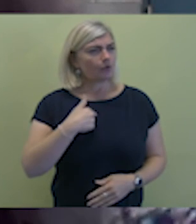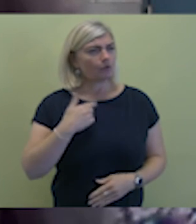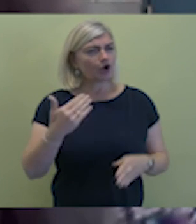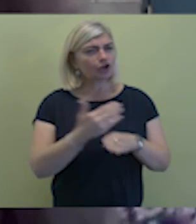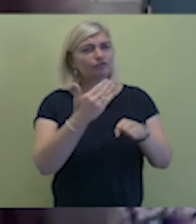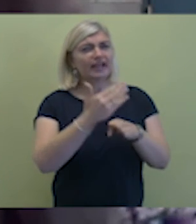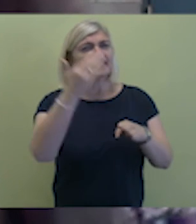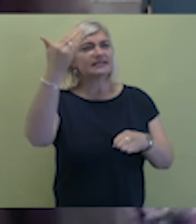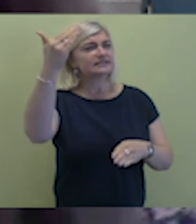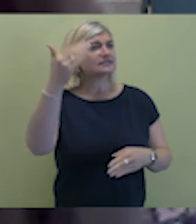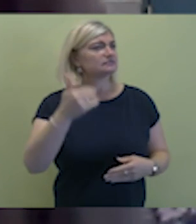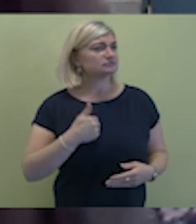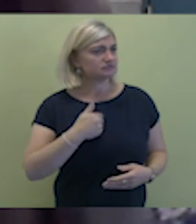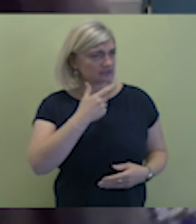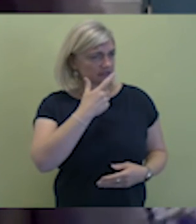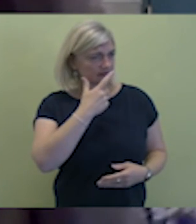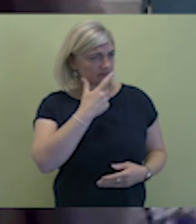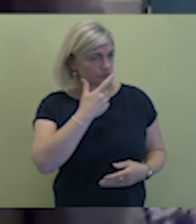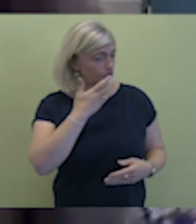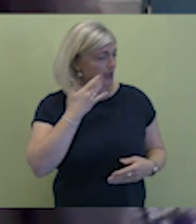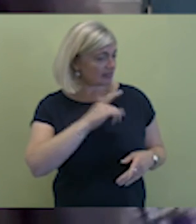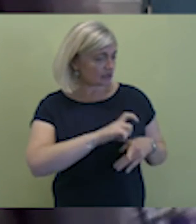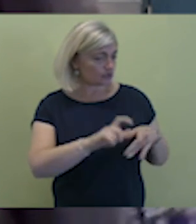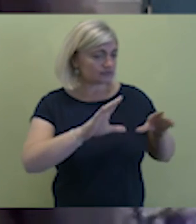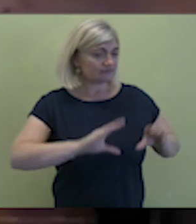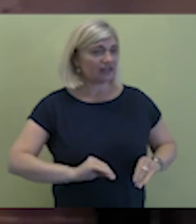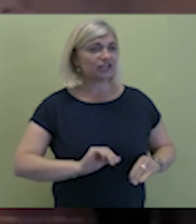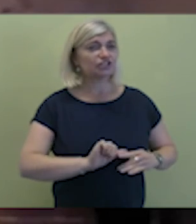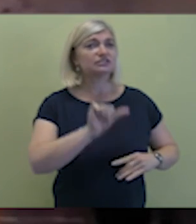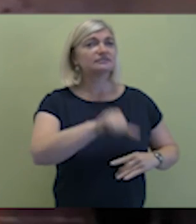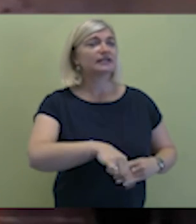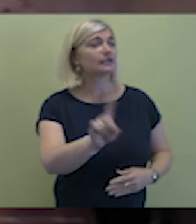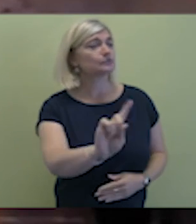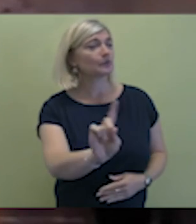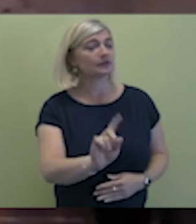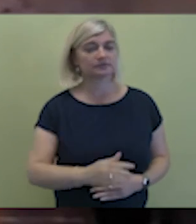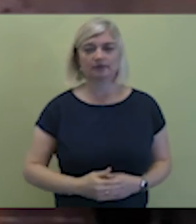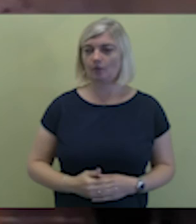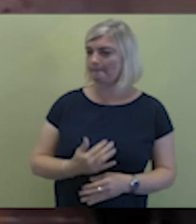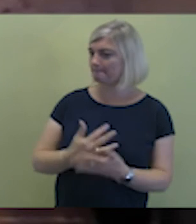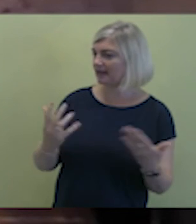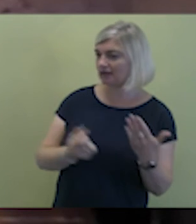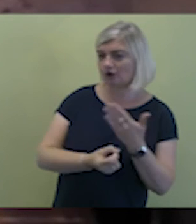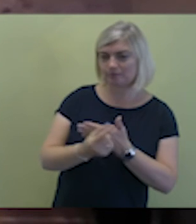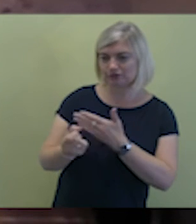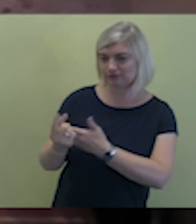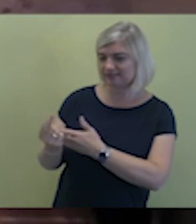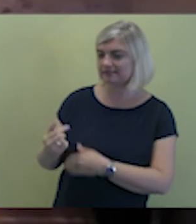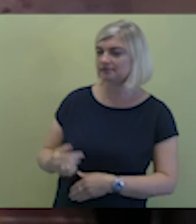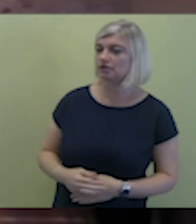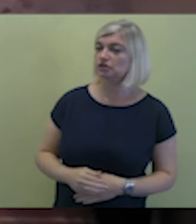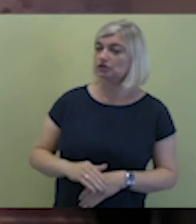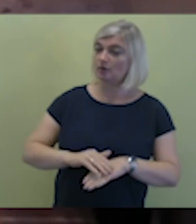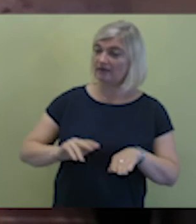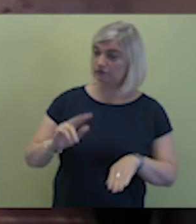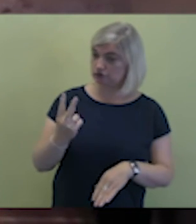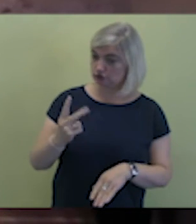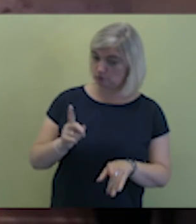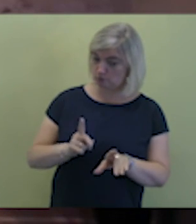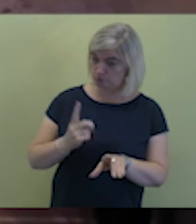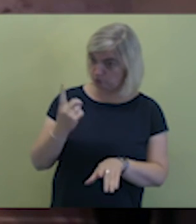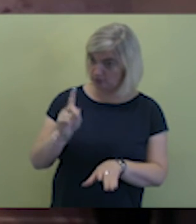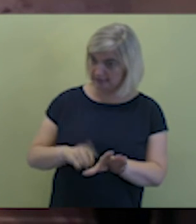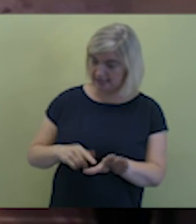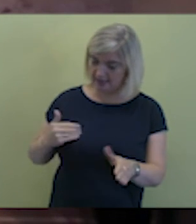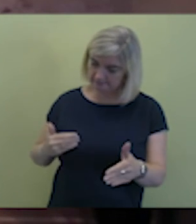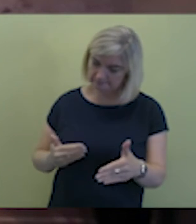education opportunities can these courses lead on to? There are lots of opportunities. So once somebody's done their 1-year Level 2